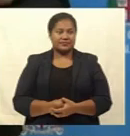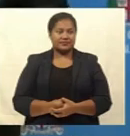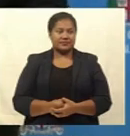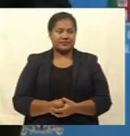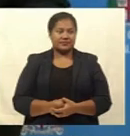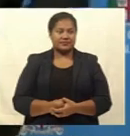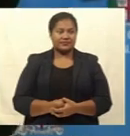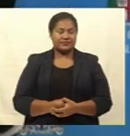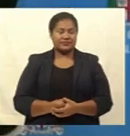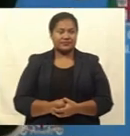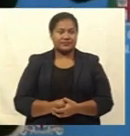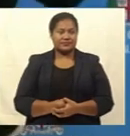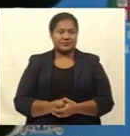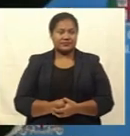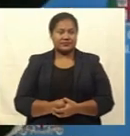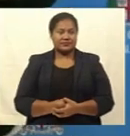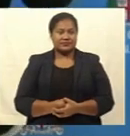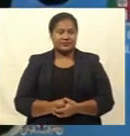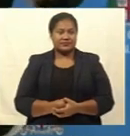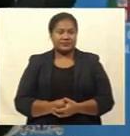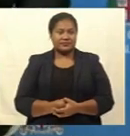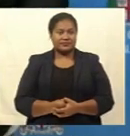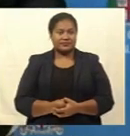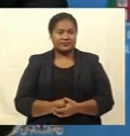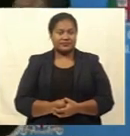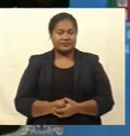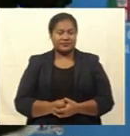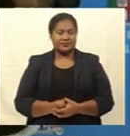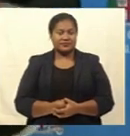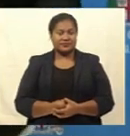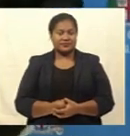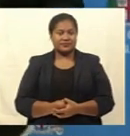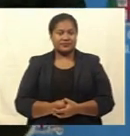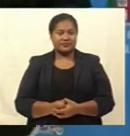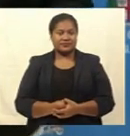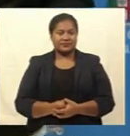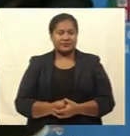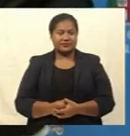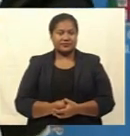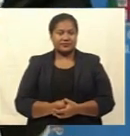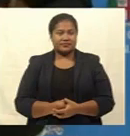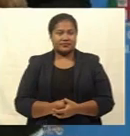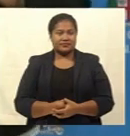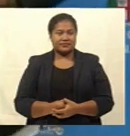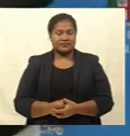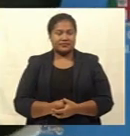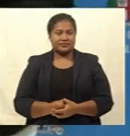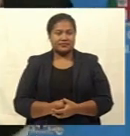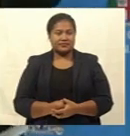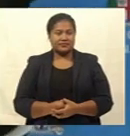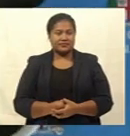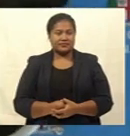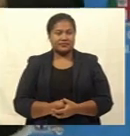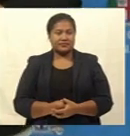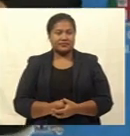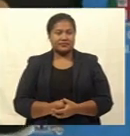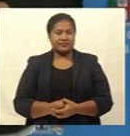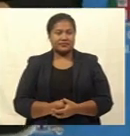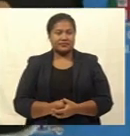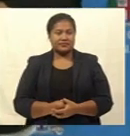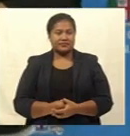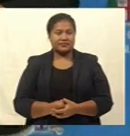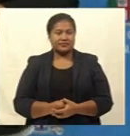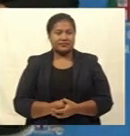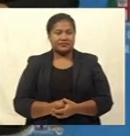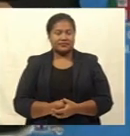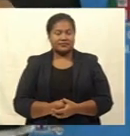supermarkets or shops. With supermarkets and shops opening from the early hours of this morning, our food pack assistance is no